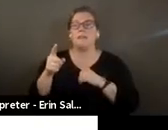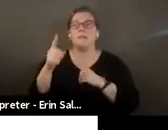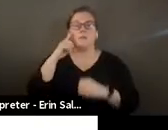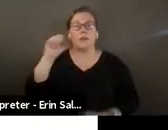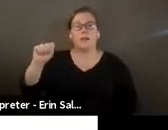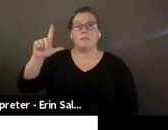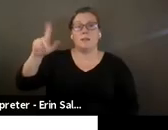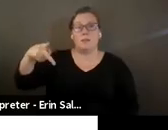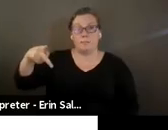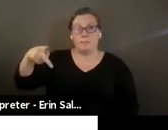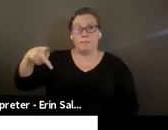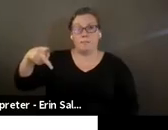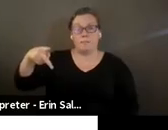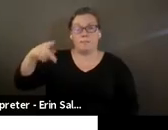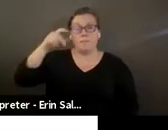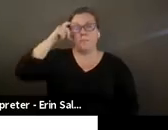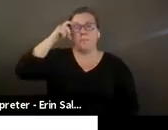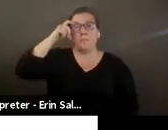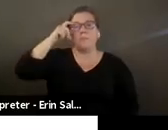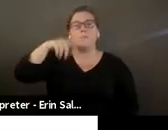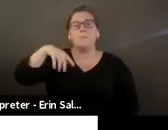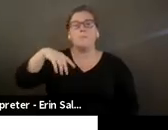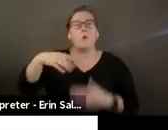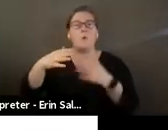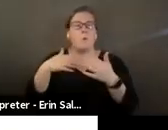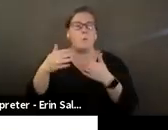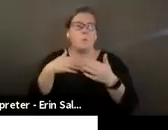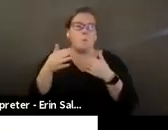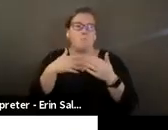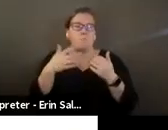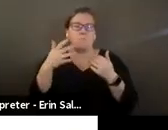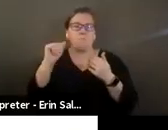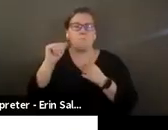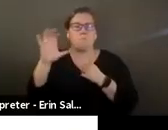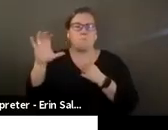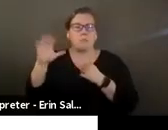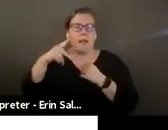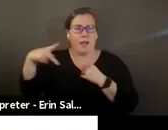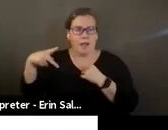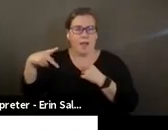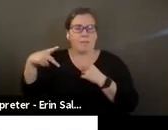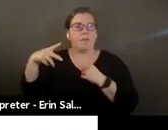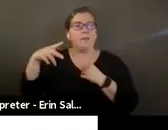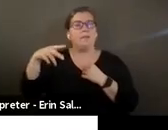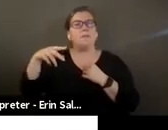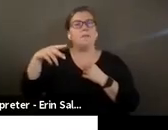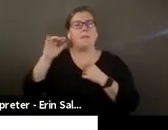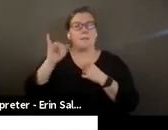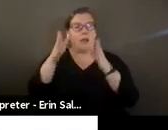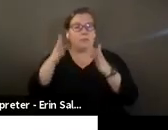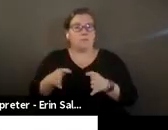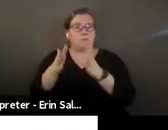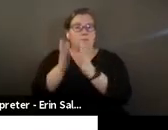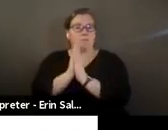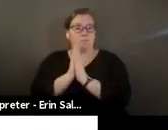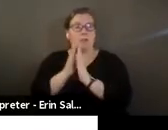pathologists, but whatever AAC app that they would like to request, they need to